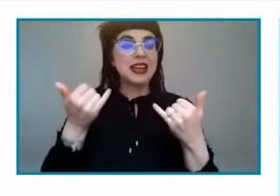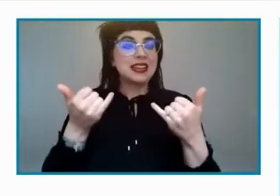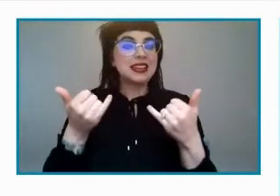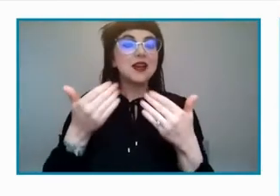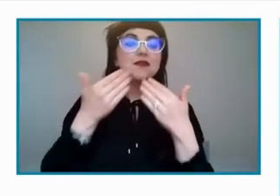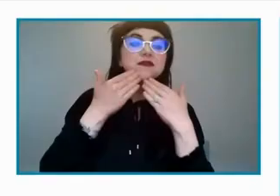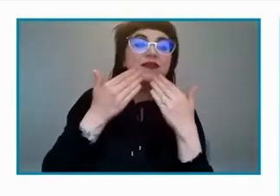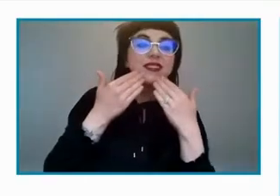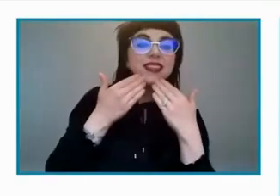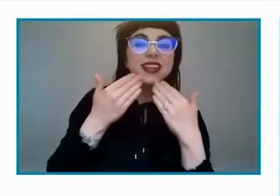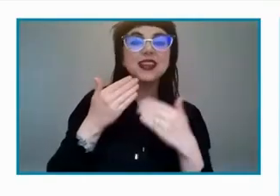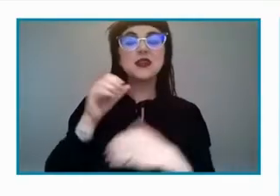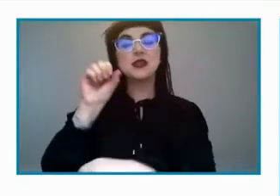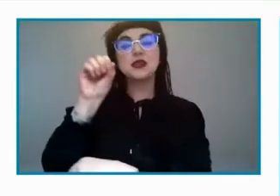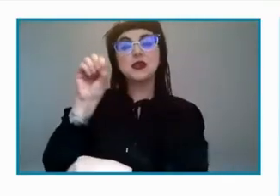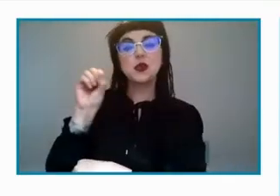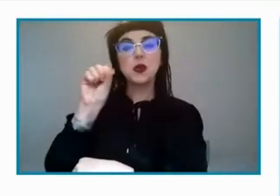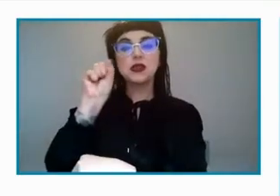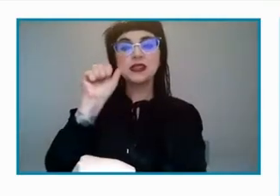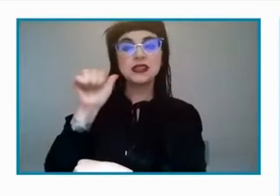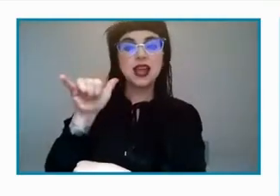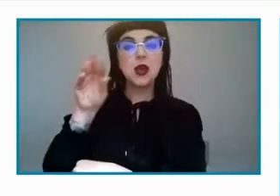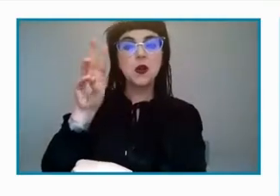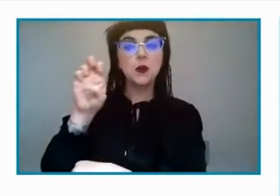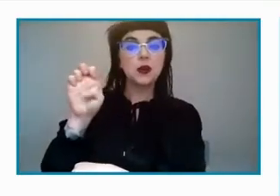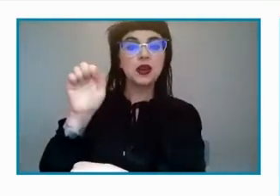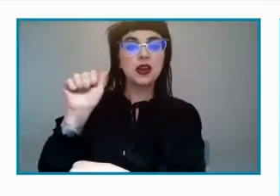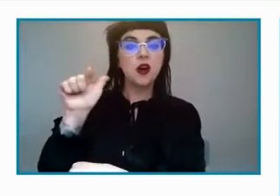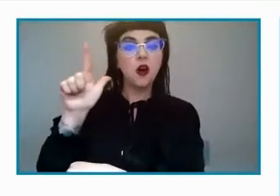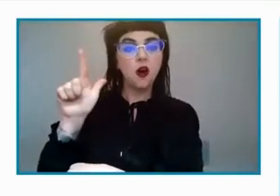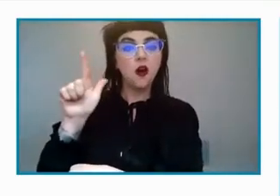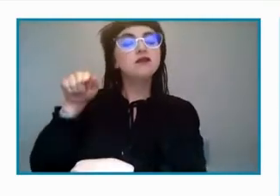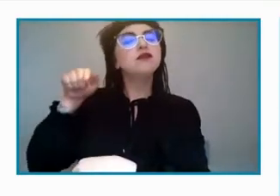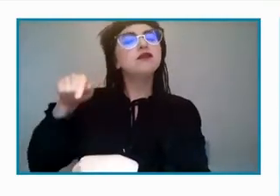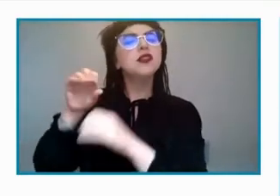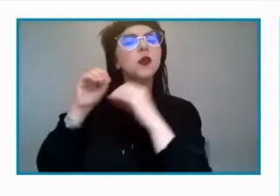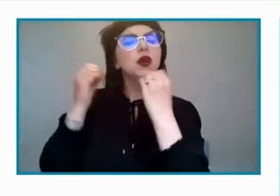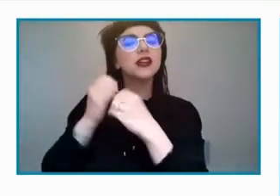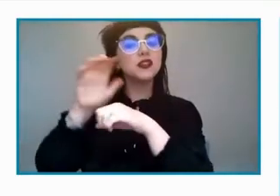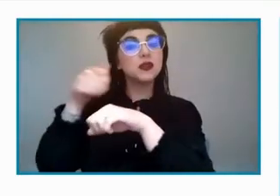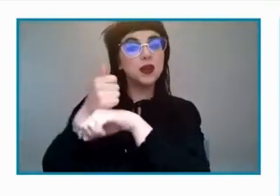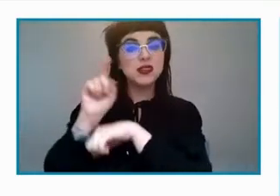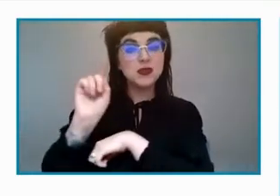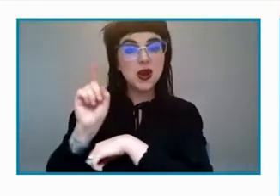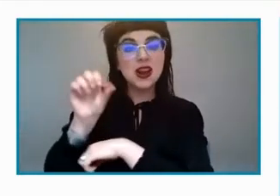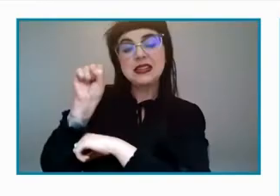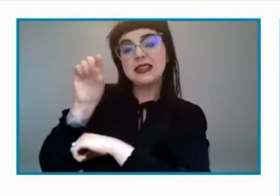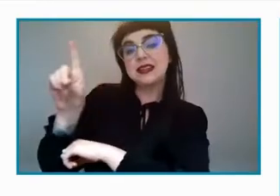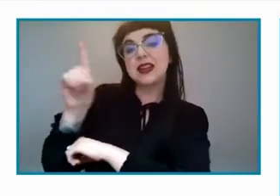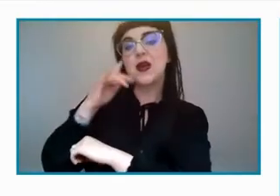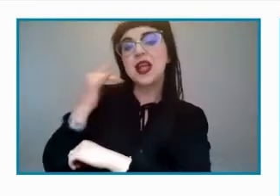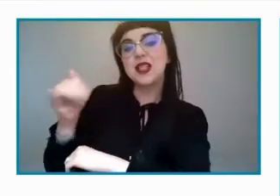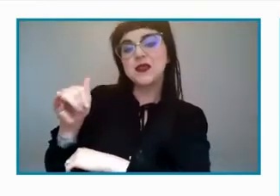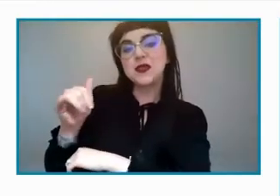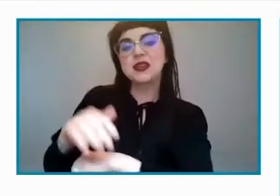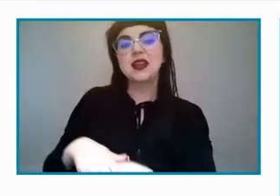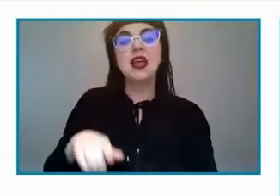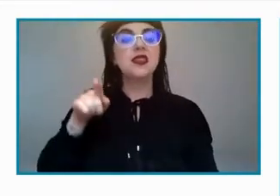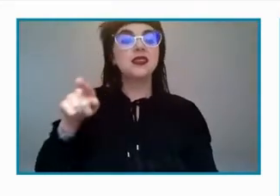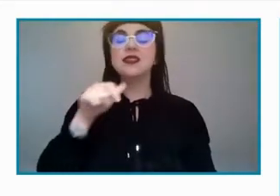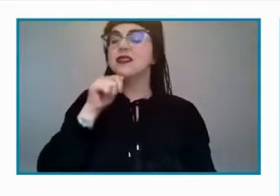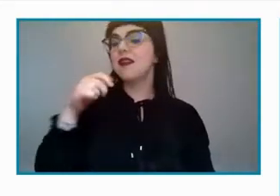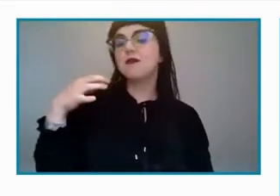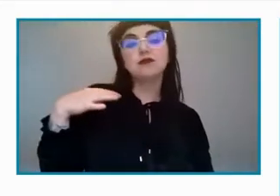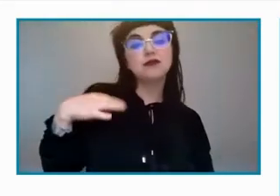All. So Say We All is a San Diego-based 501c3 storytelling arts nonprofit whose mission is to help people tell